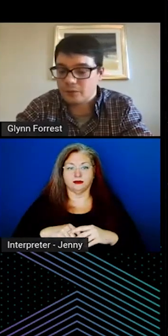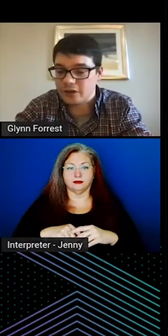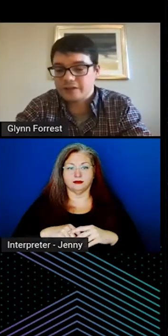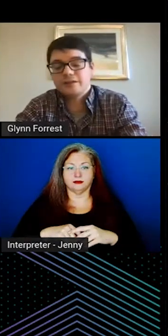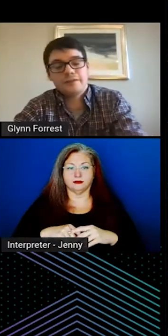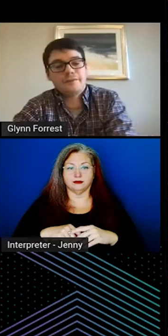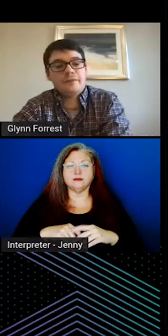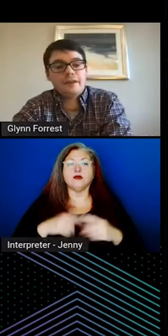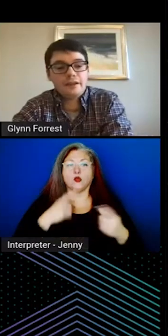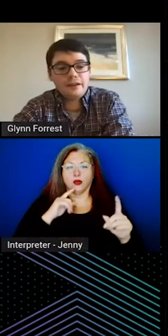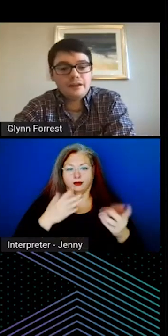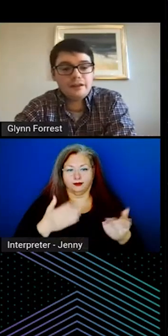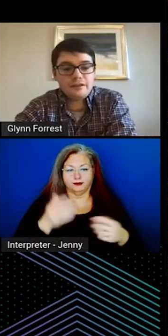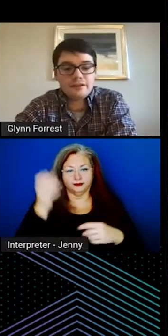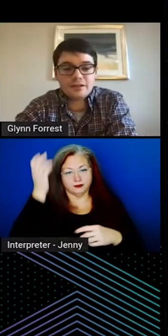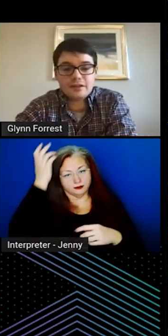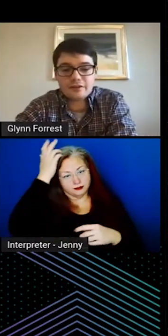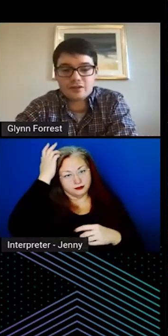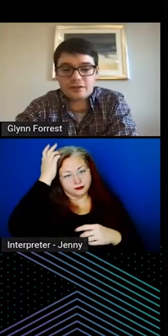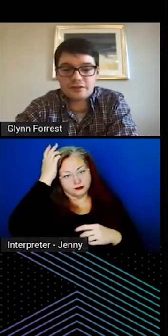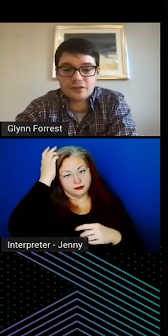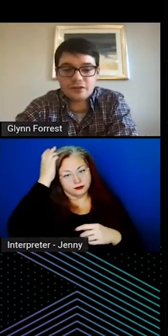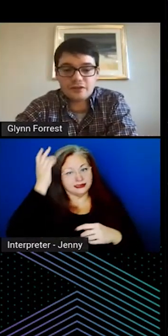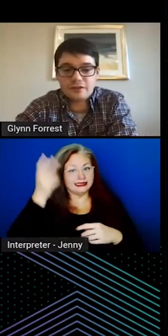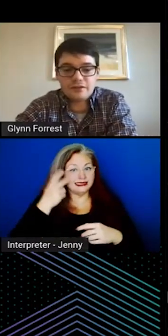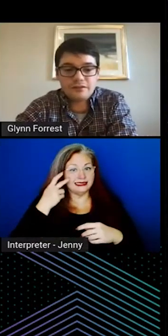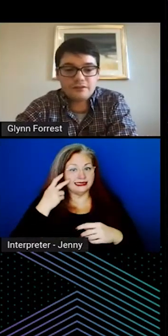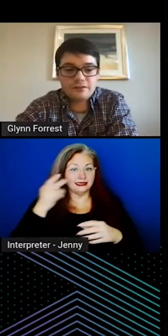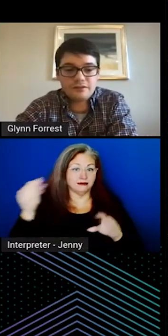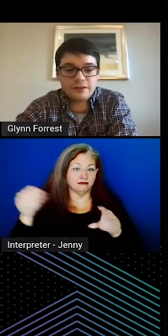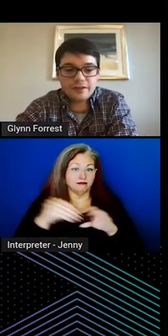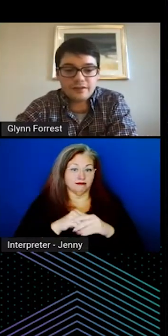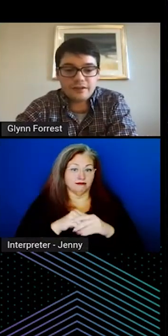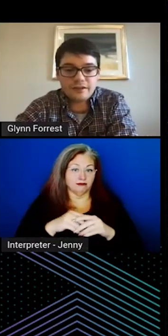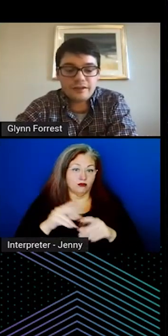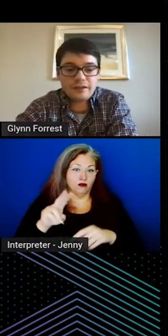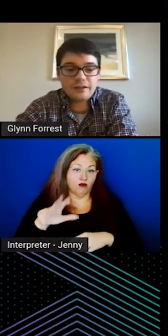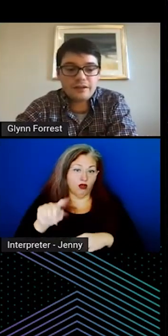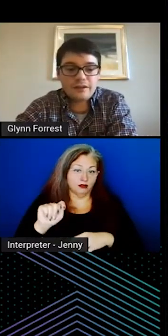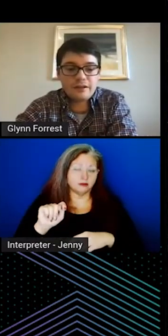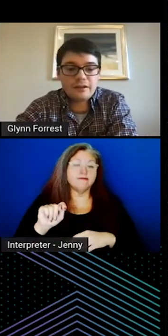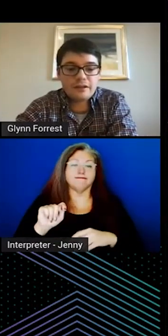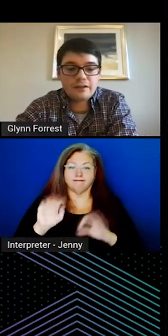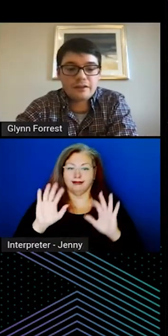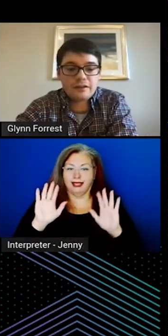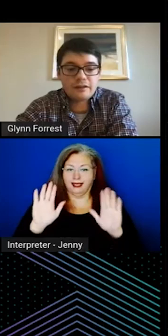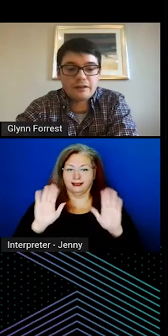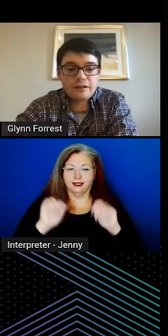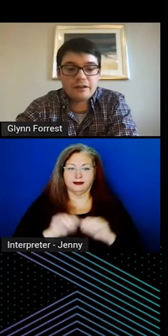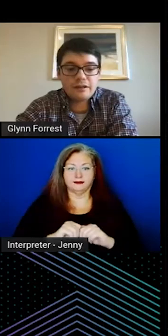That worked. See if it's gone into Vault. Excellent.